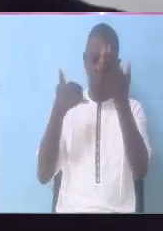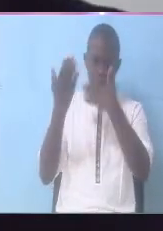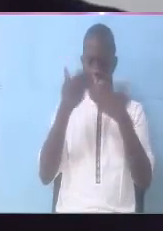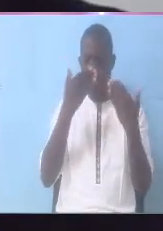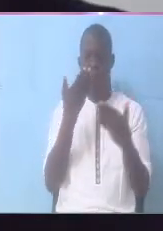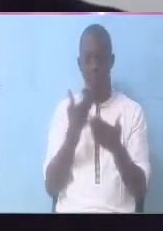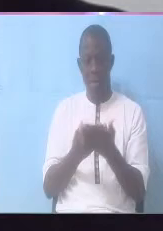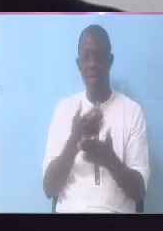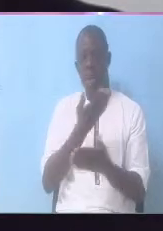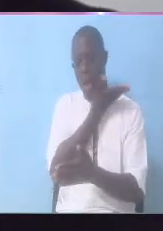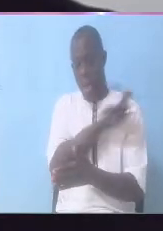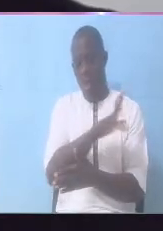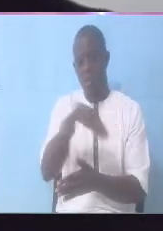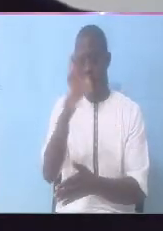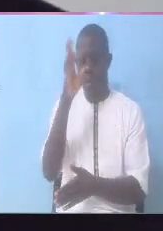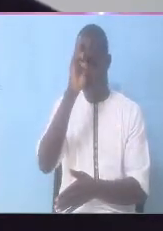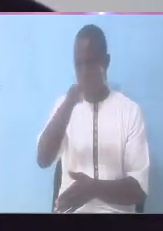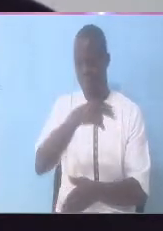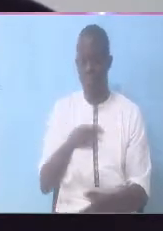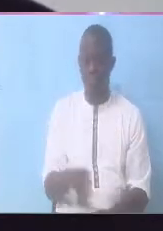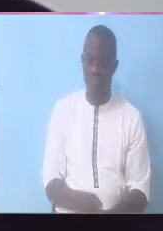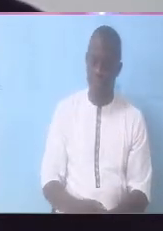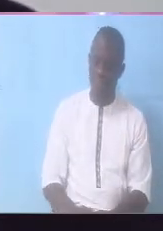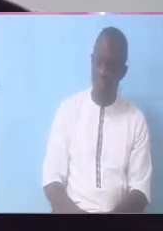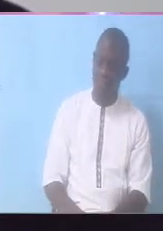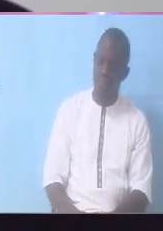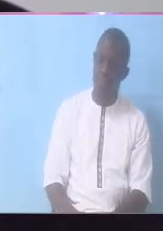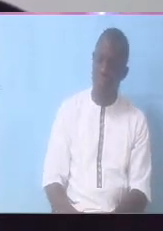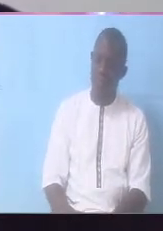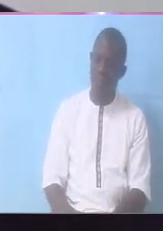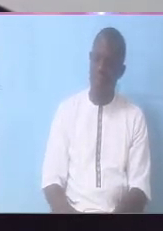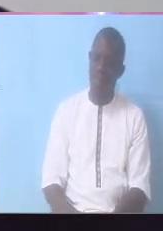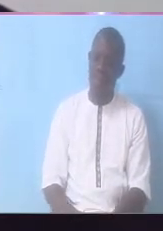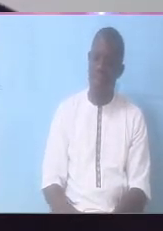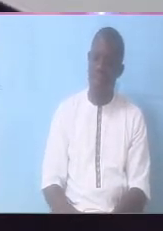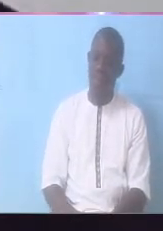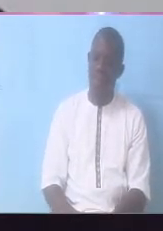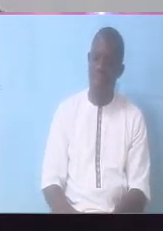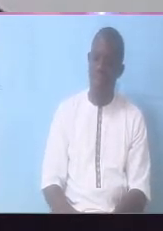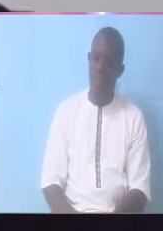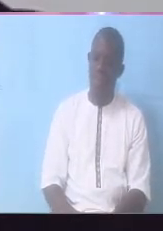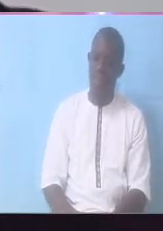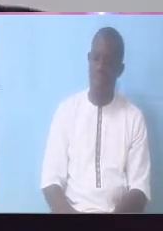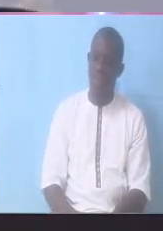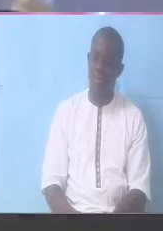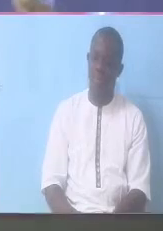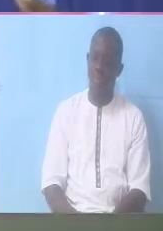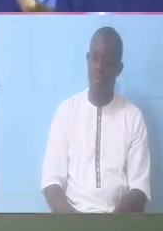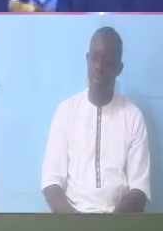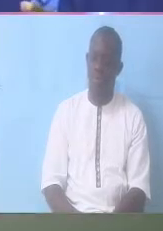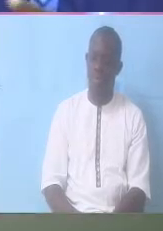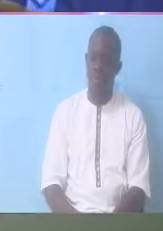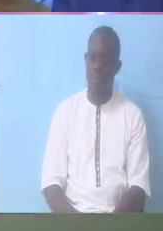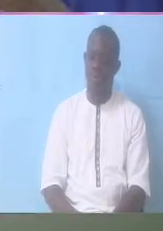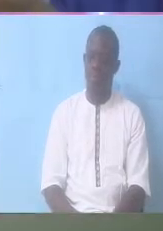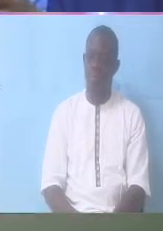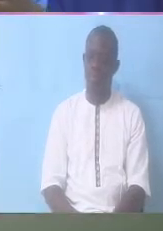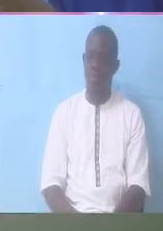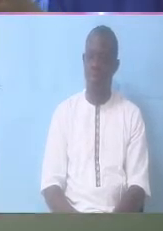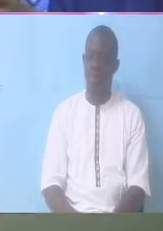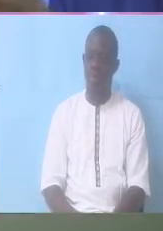nyin kabri ye mutaje ye kabri ye boro nyim ye mutaje la fo kabri siro nyim gotela inata na yebula yete ku biri ye ku yebula